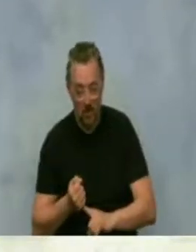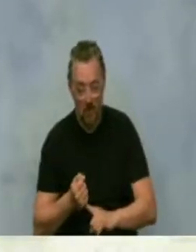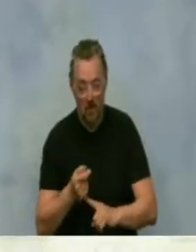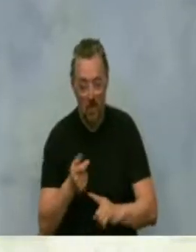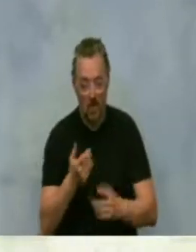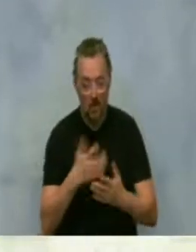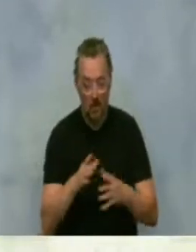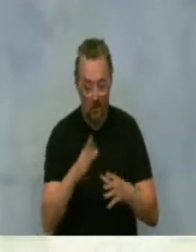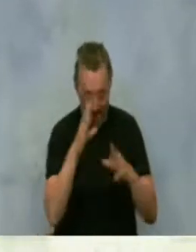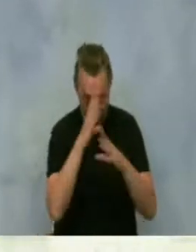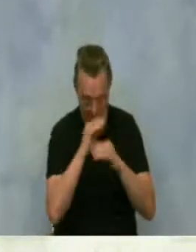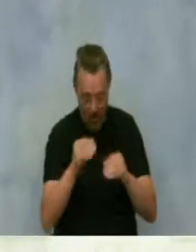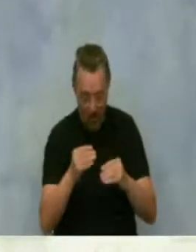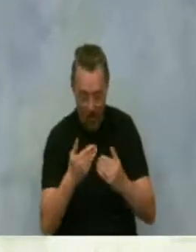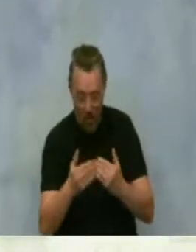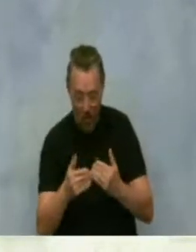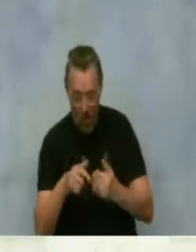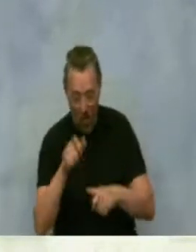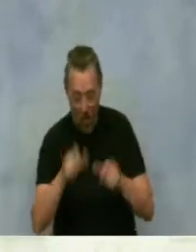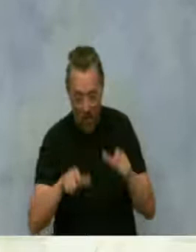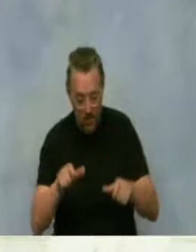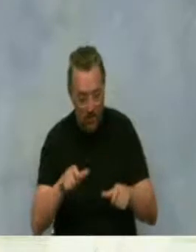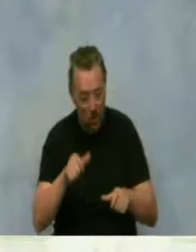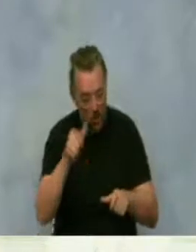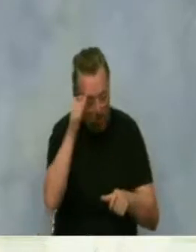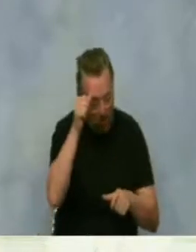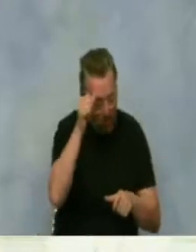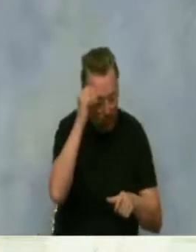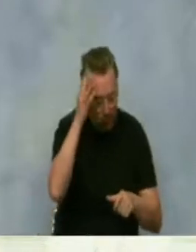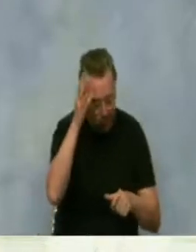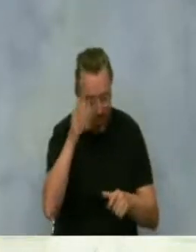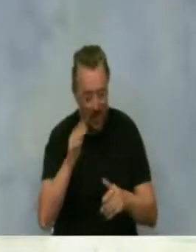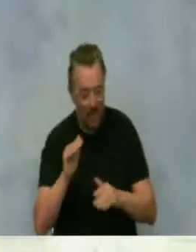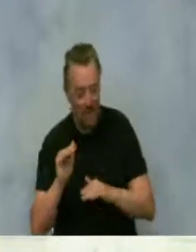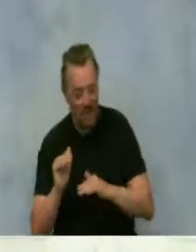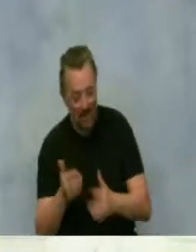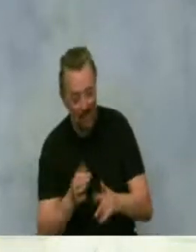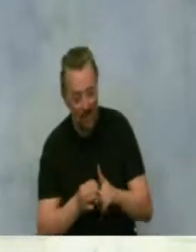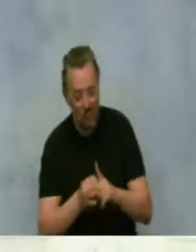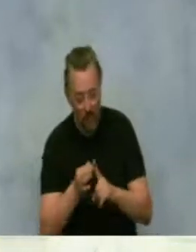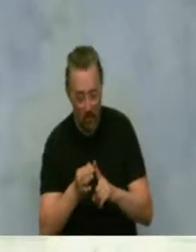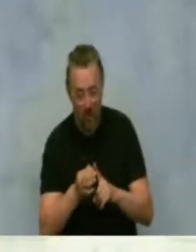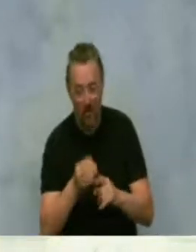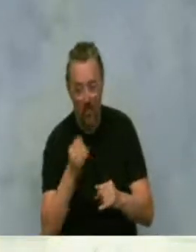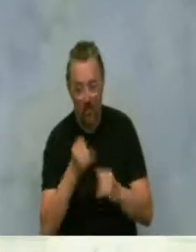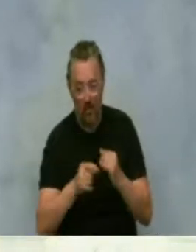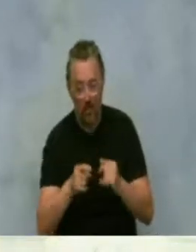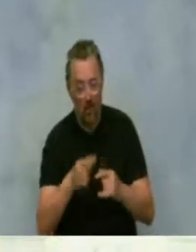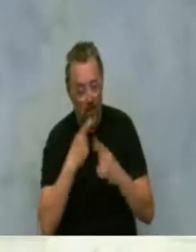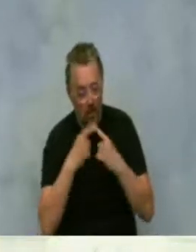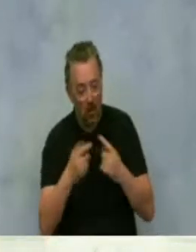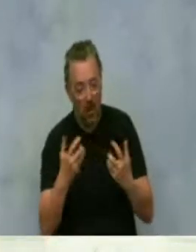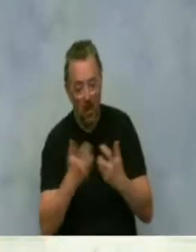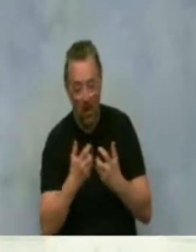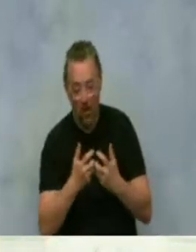knowledgeable, more customers involved, customers help to drive continuous service improvement, and finally, customers help to shape change and